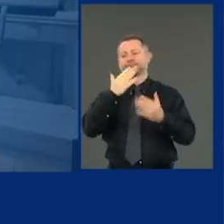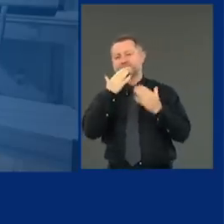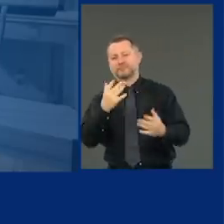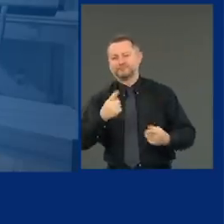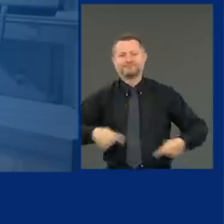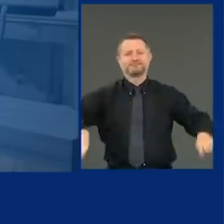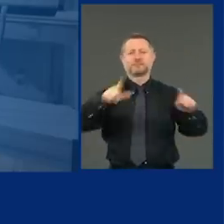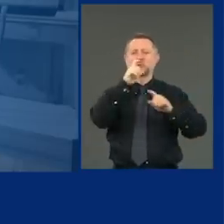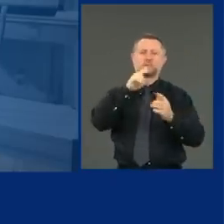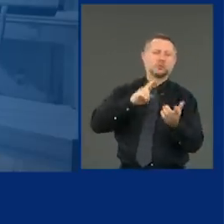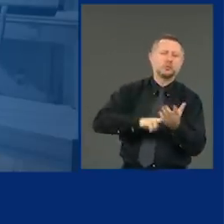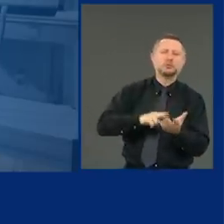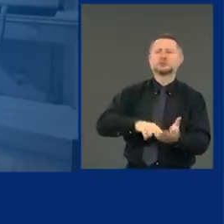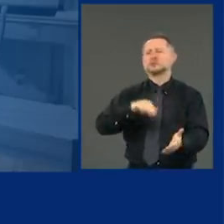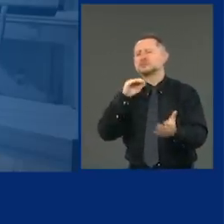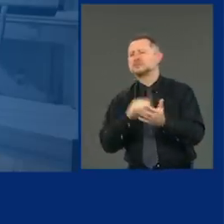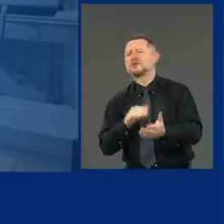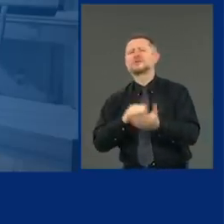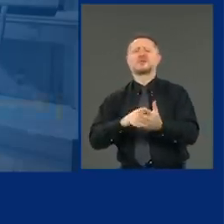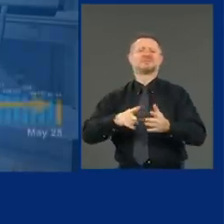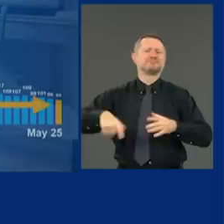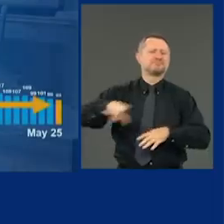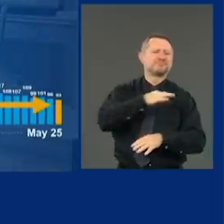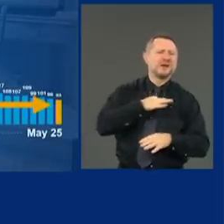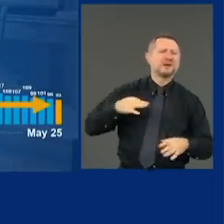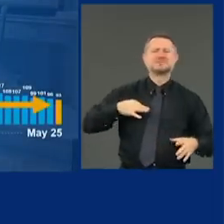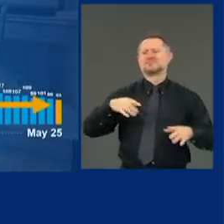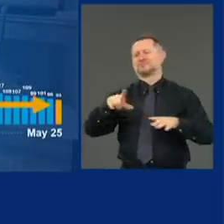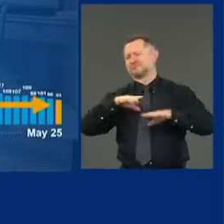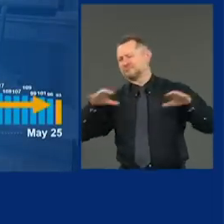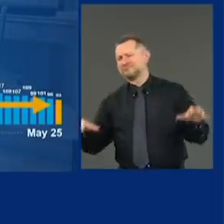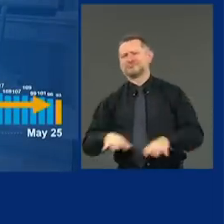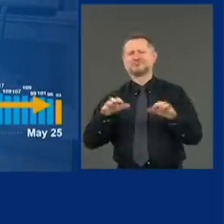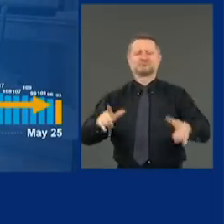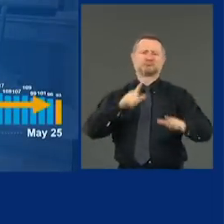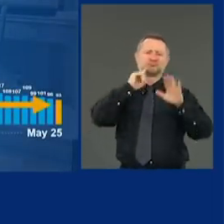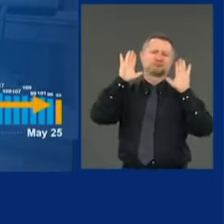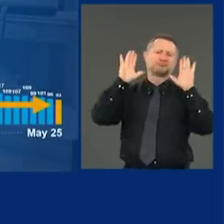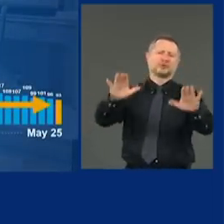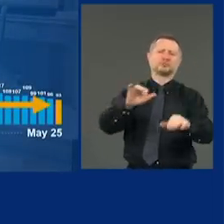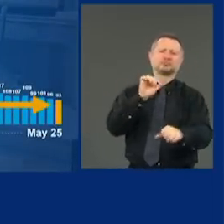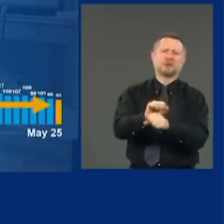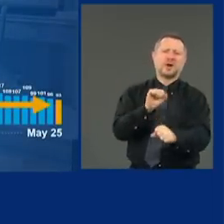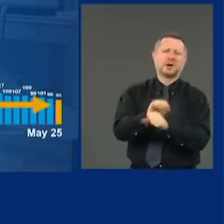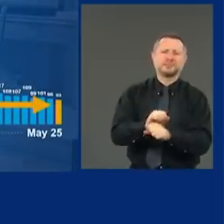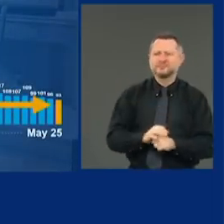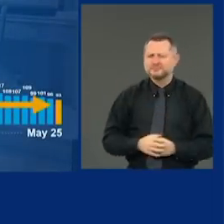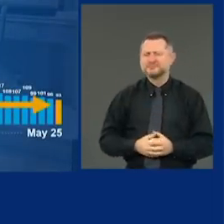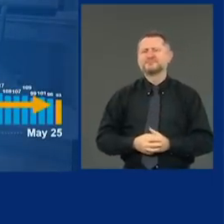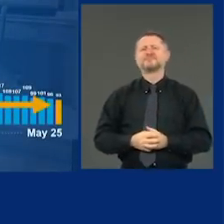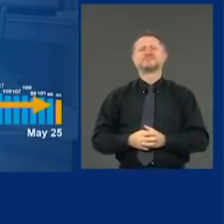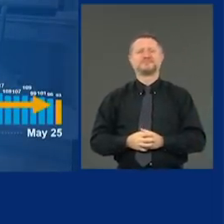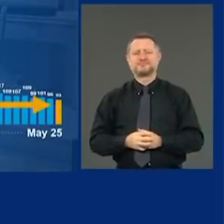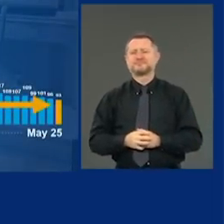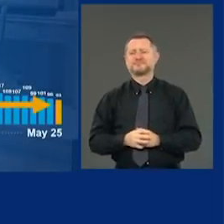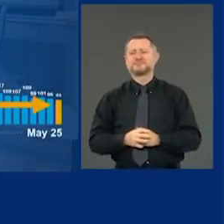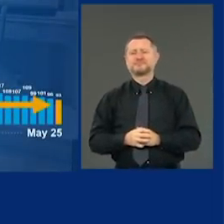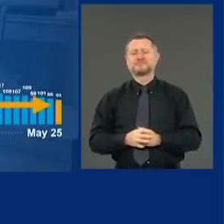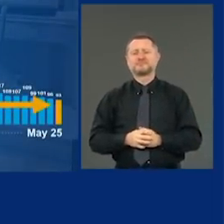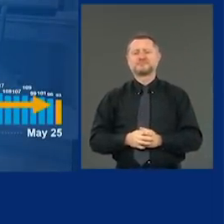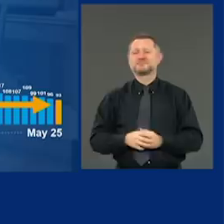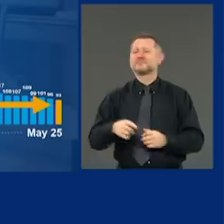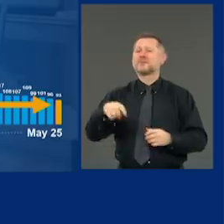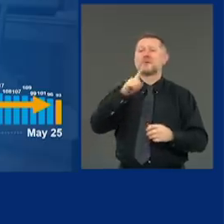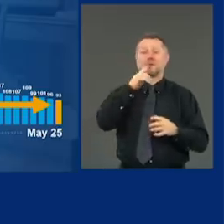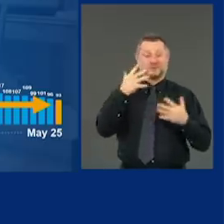again, doctors, nurses who have been doing a fantastic job. And you see, we went up the